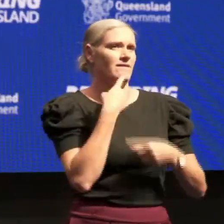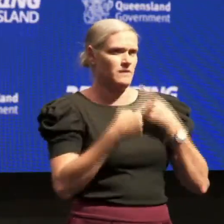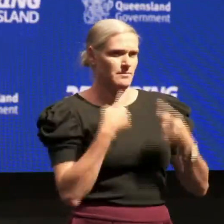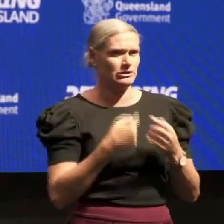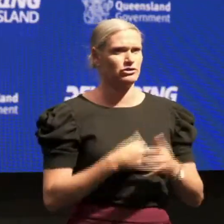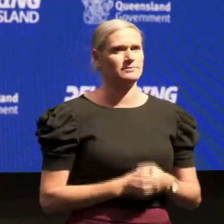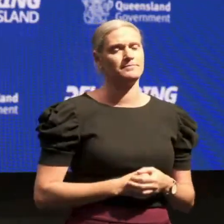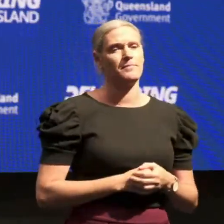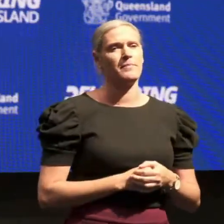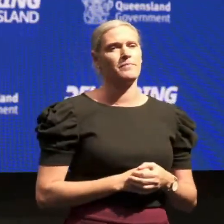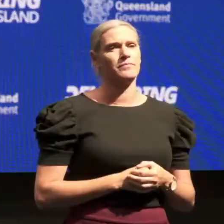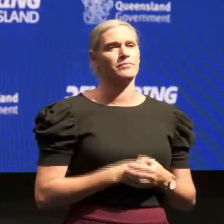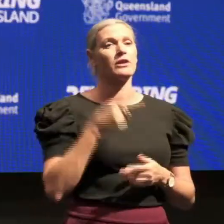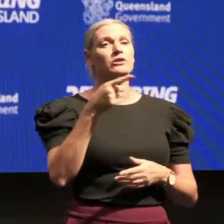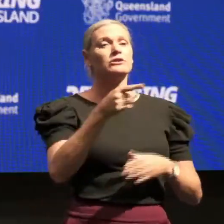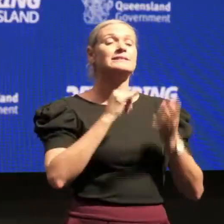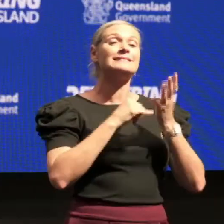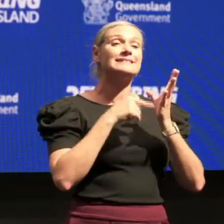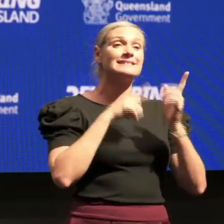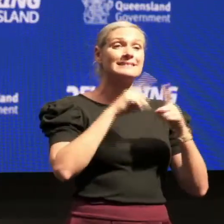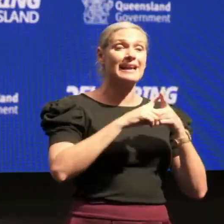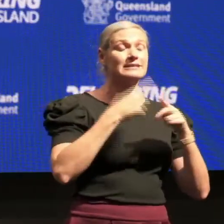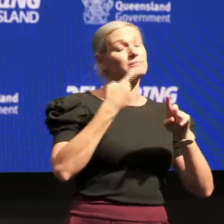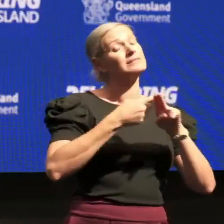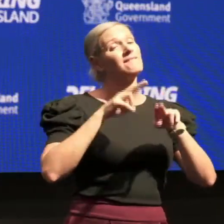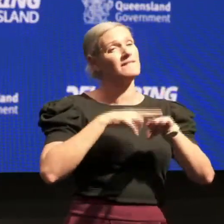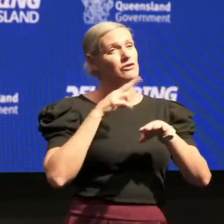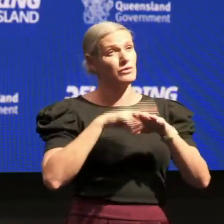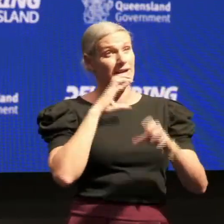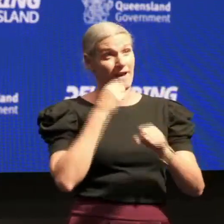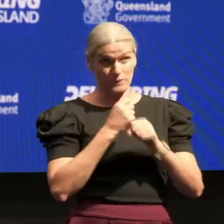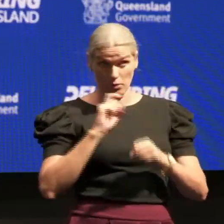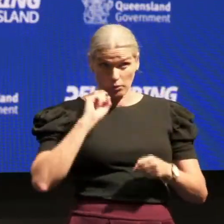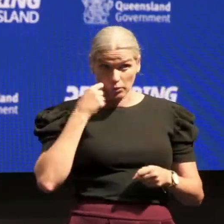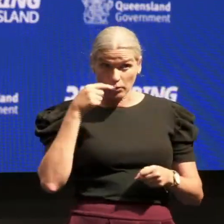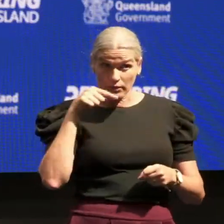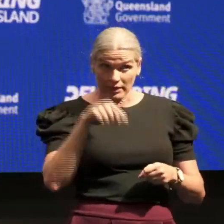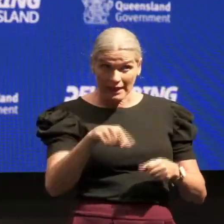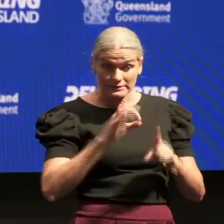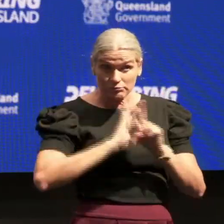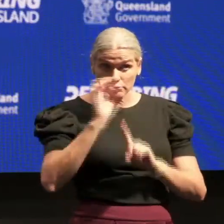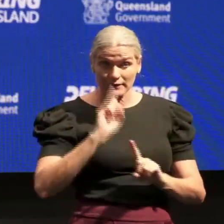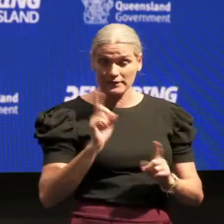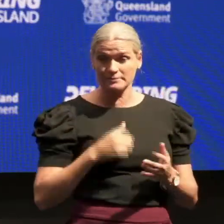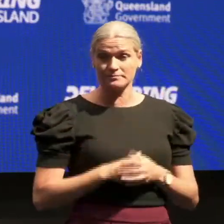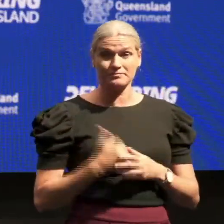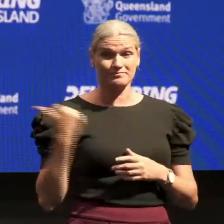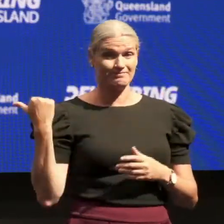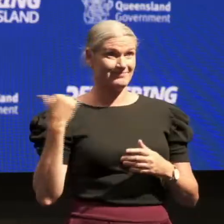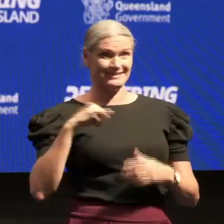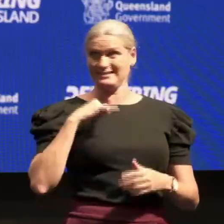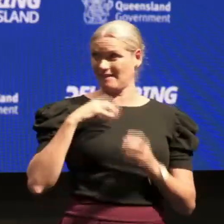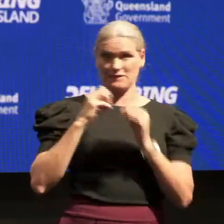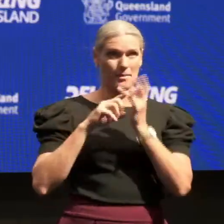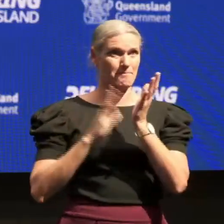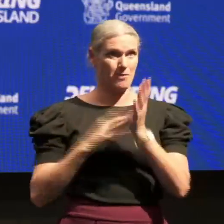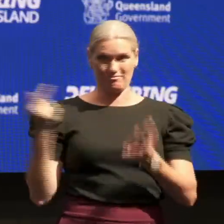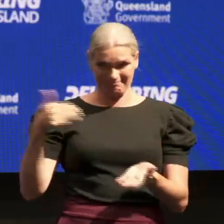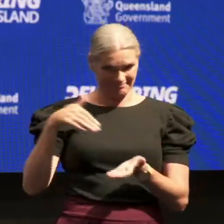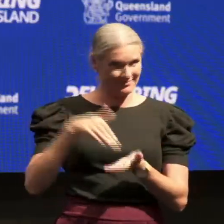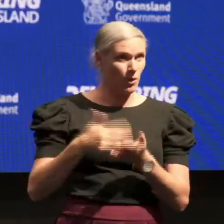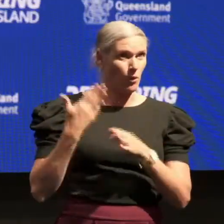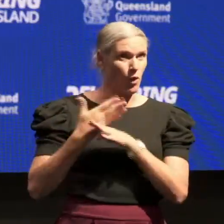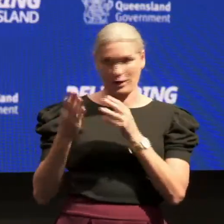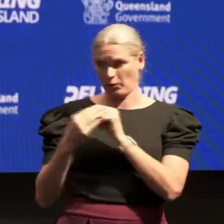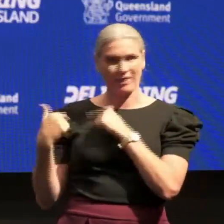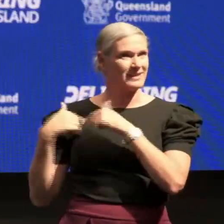communication processes between the state government and the Bureau be improved? Well, the staff from the Bureau are here at the coalface working